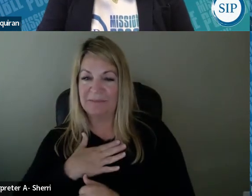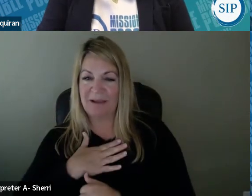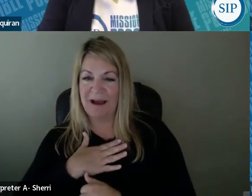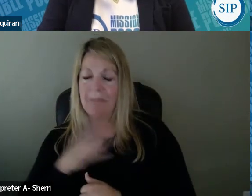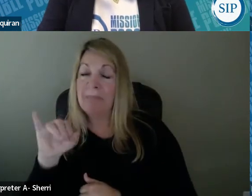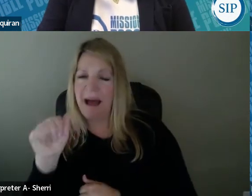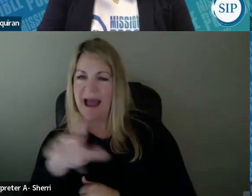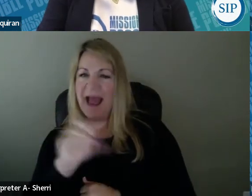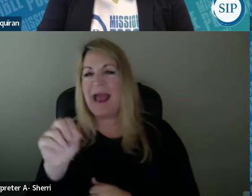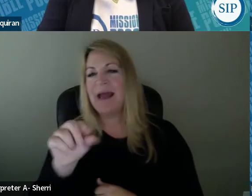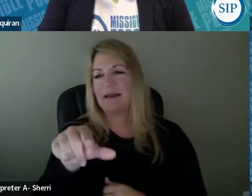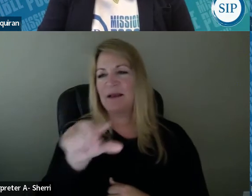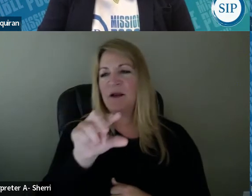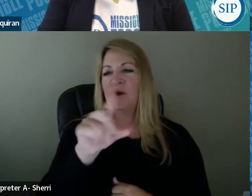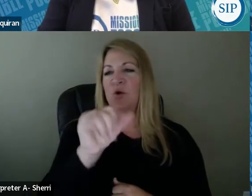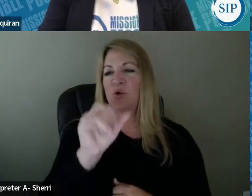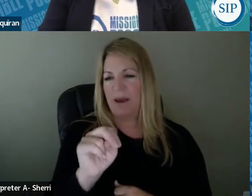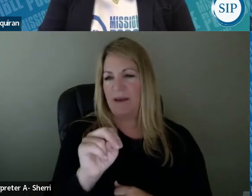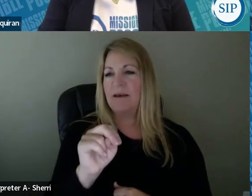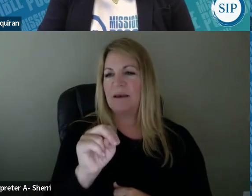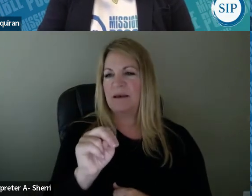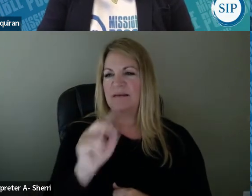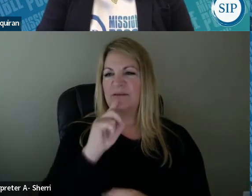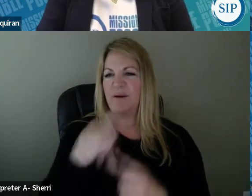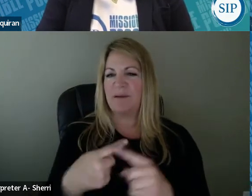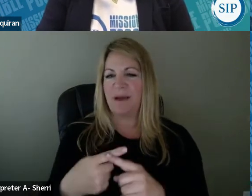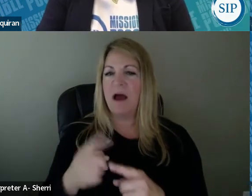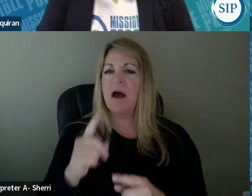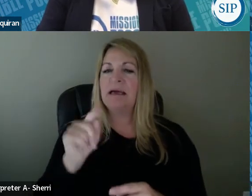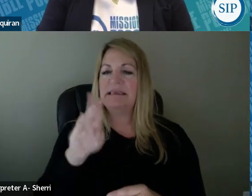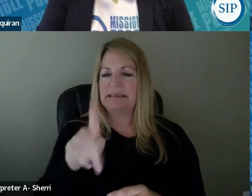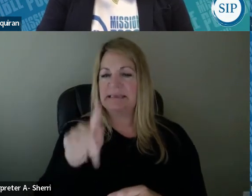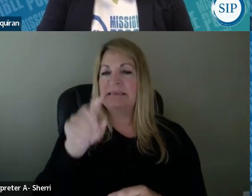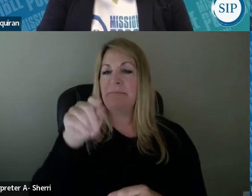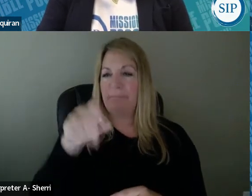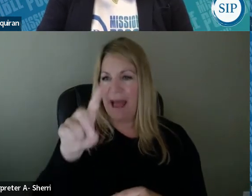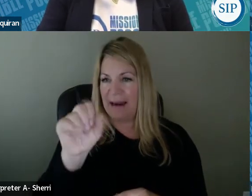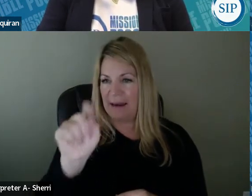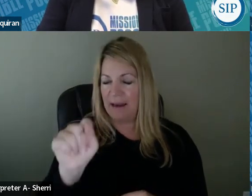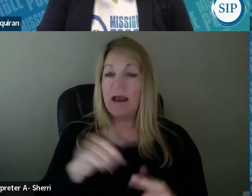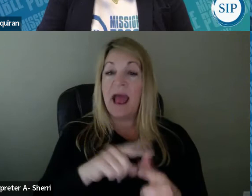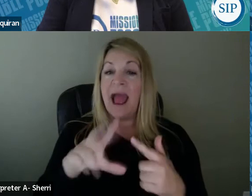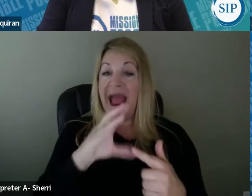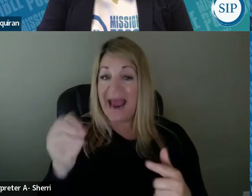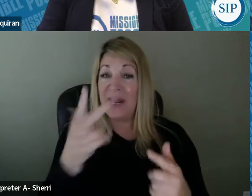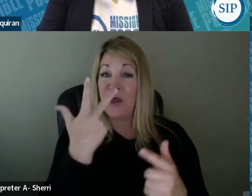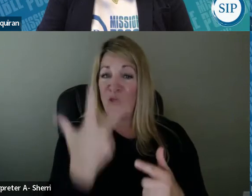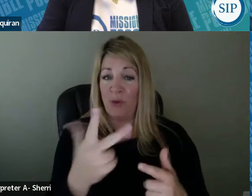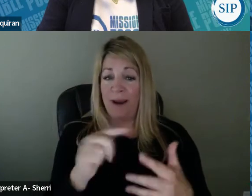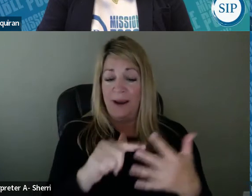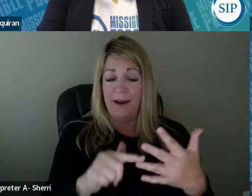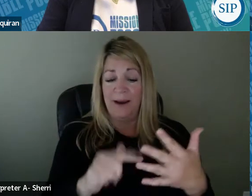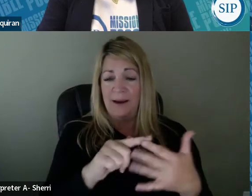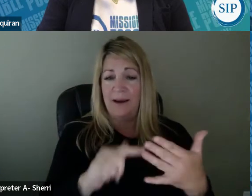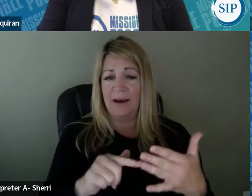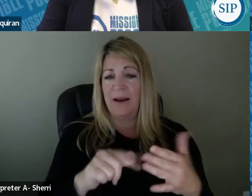were referencing. We have a free Padlet. We also have 3 recorded web modules